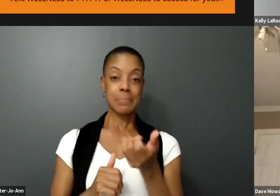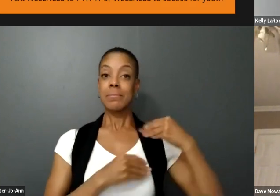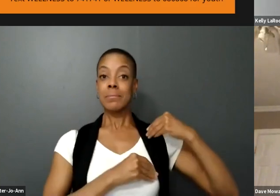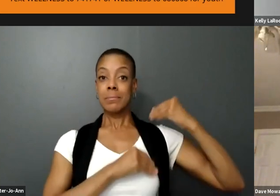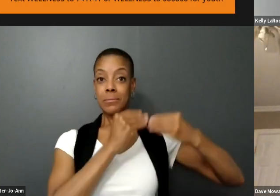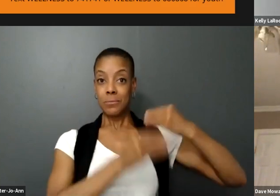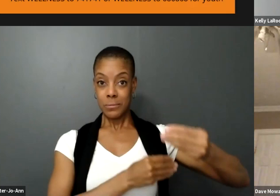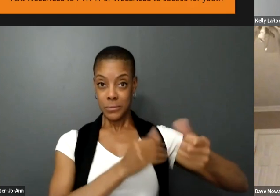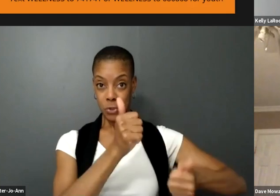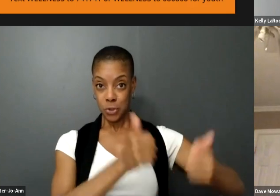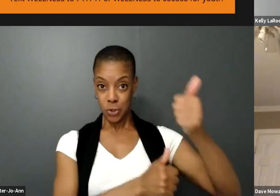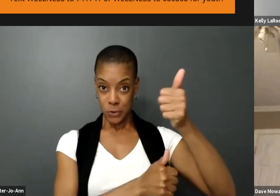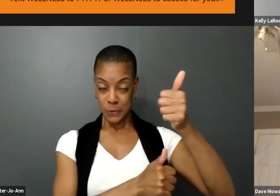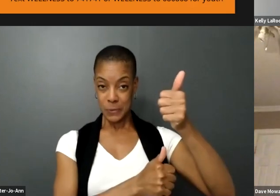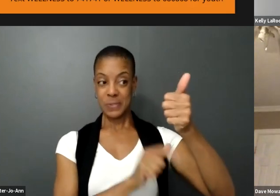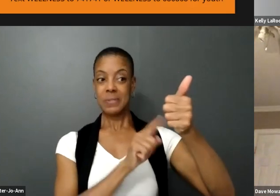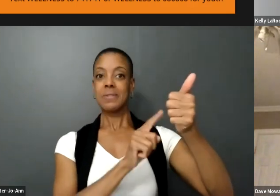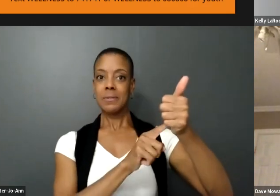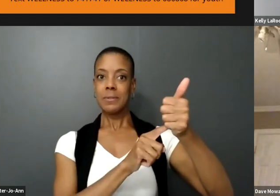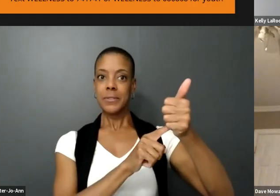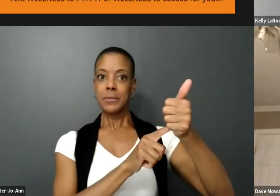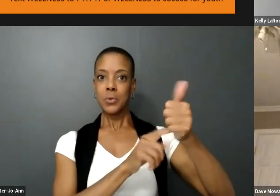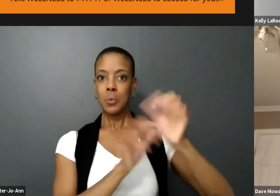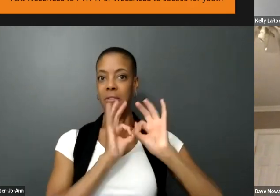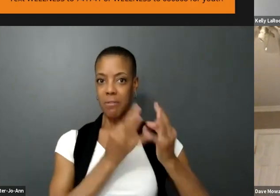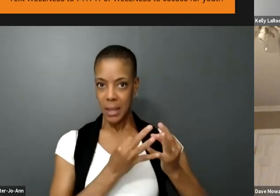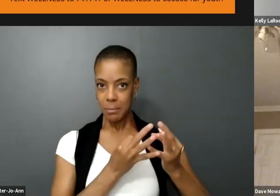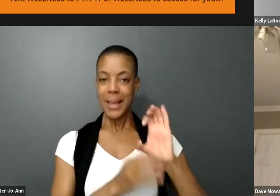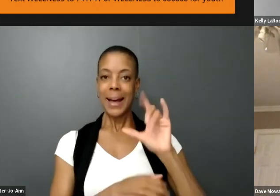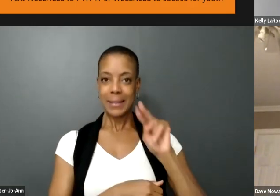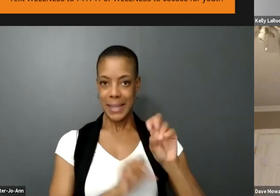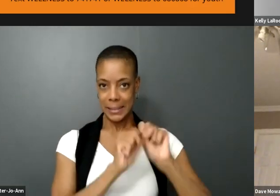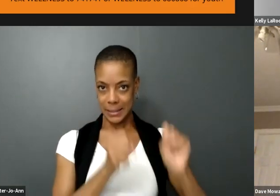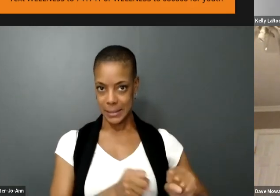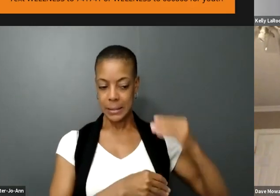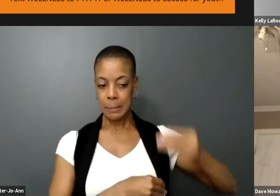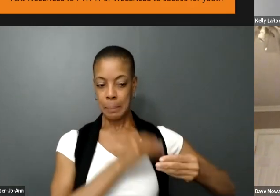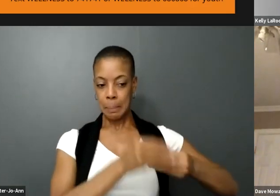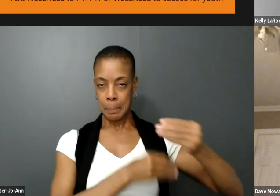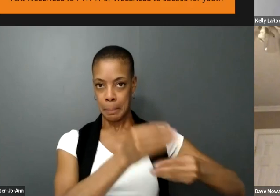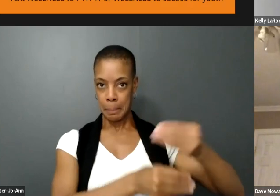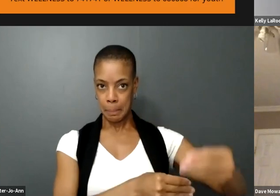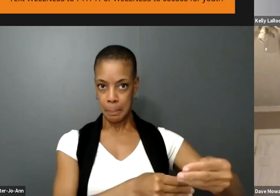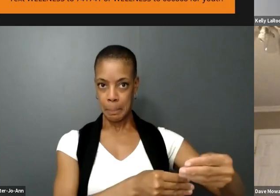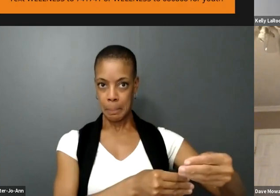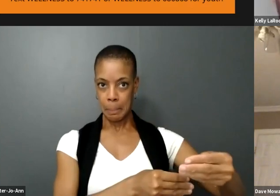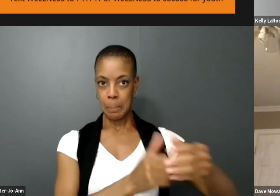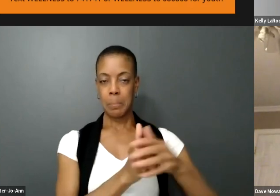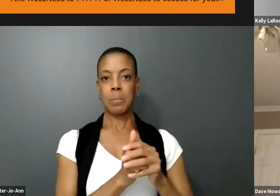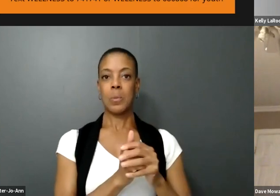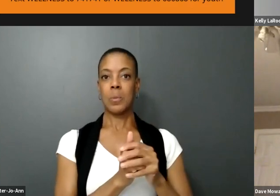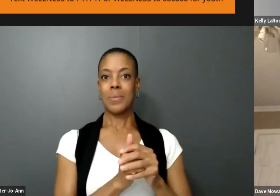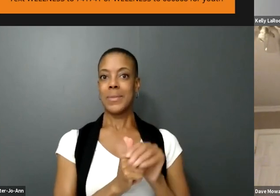chiefs were chiefs through lineage, through clan systems. Hereditary chiefs were not applied evenly or